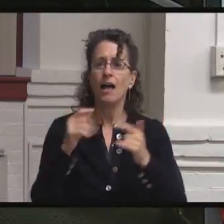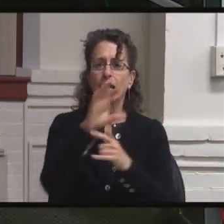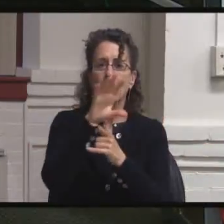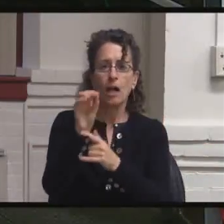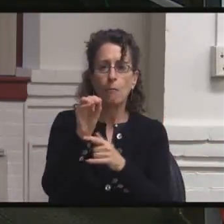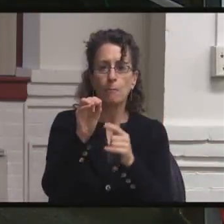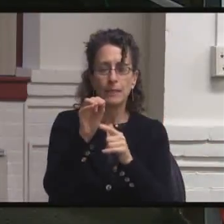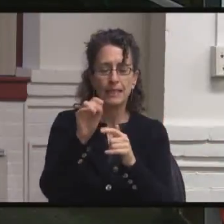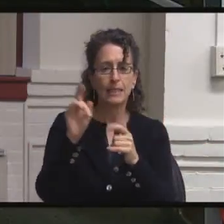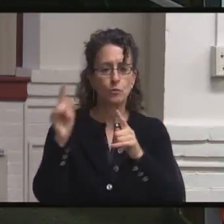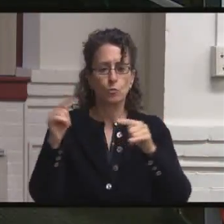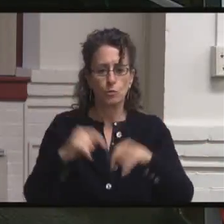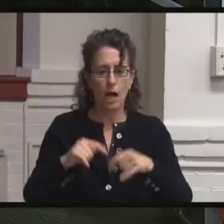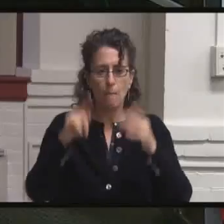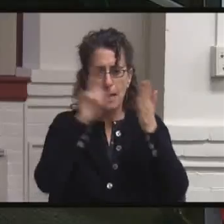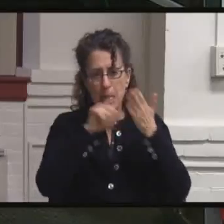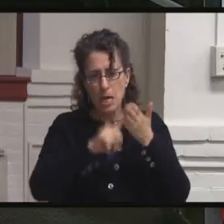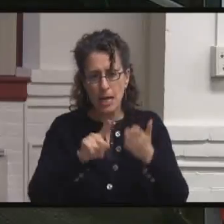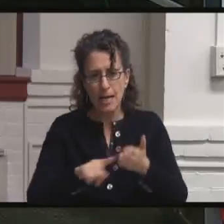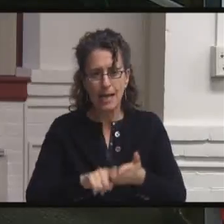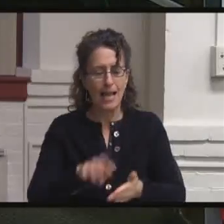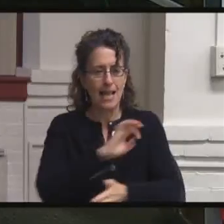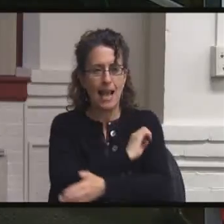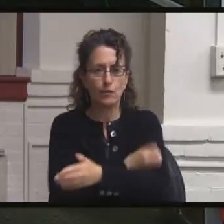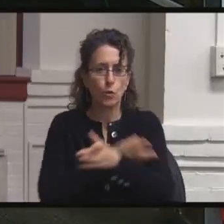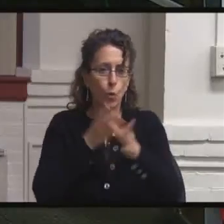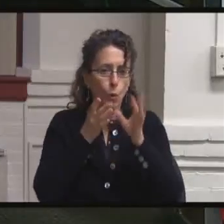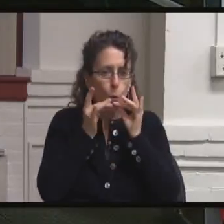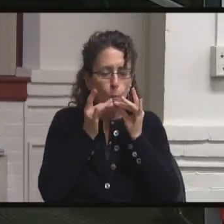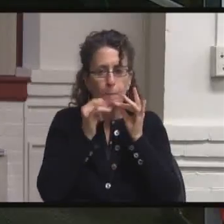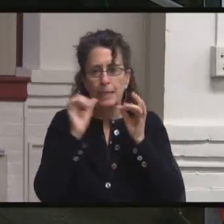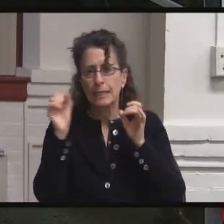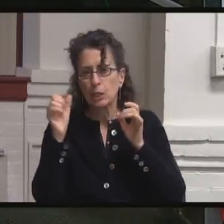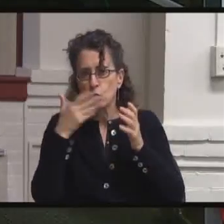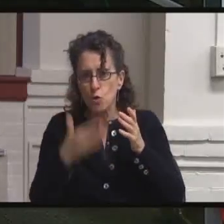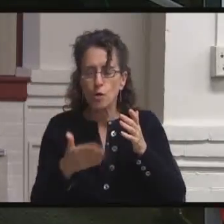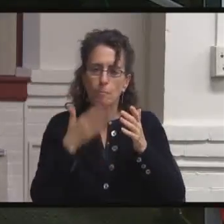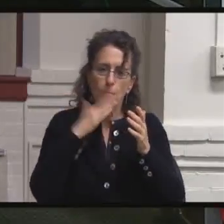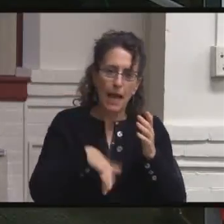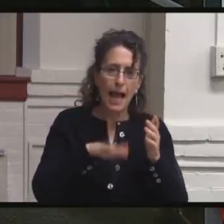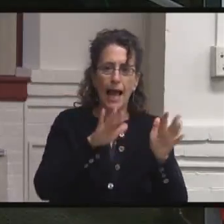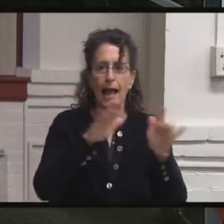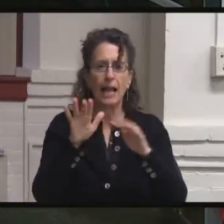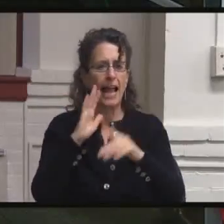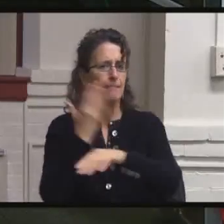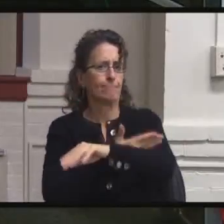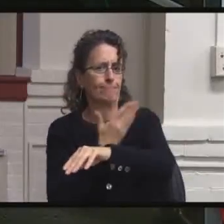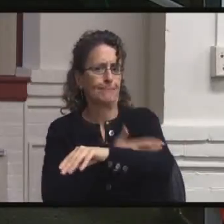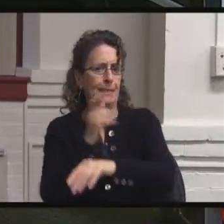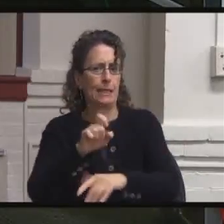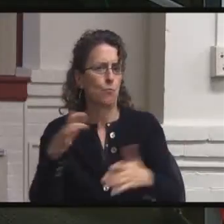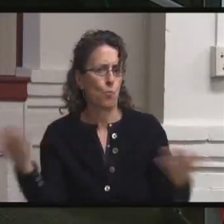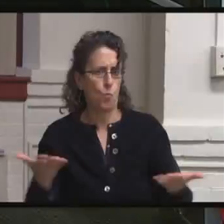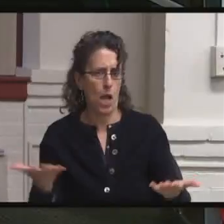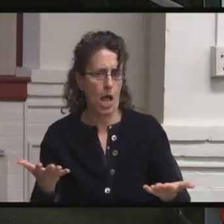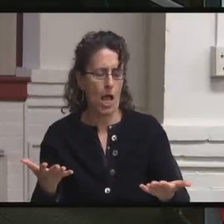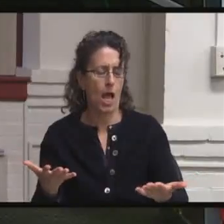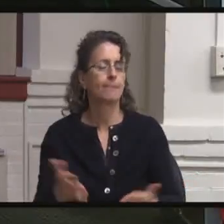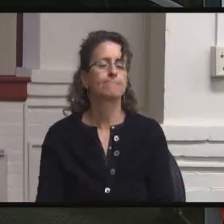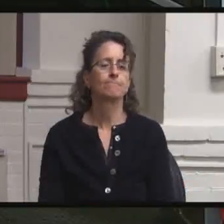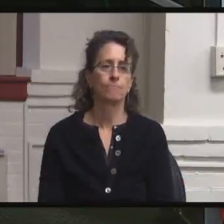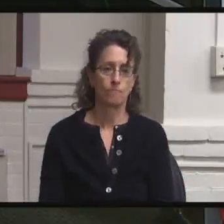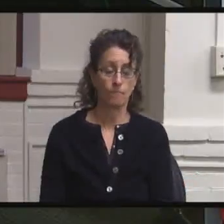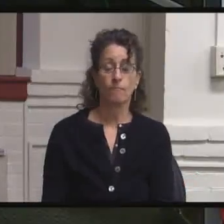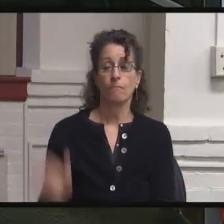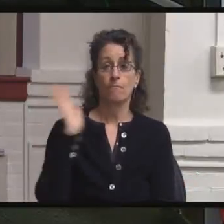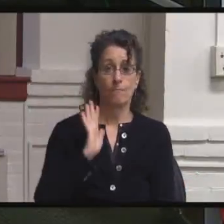rather difficult and complex municipal facilities. At the time, we proposed to the